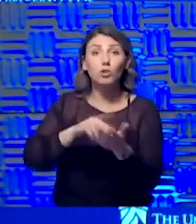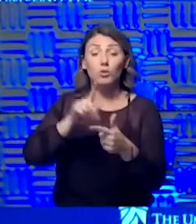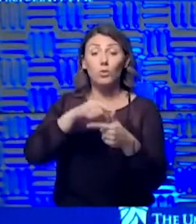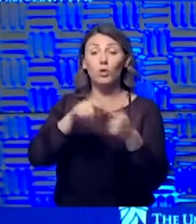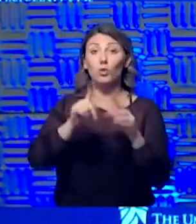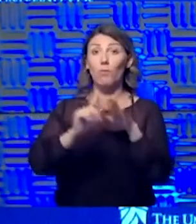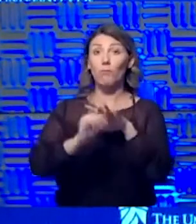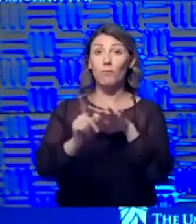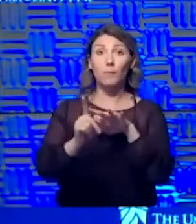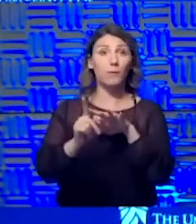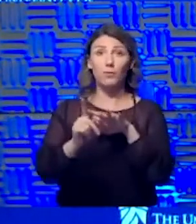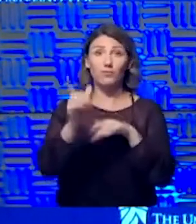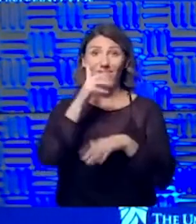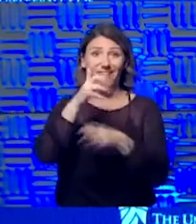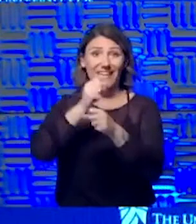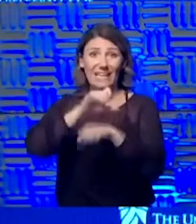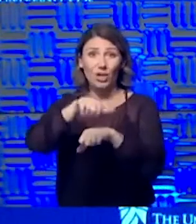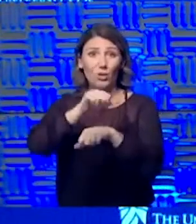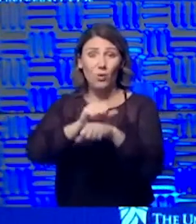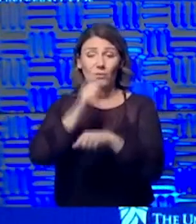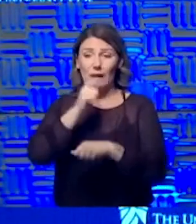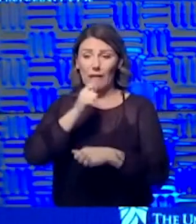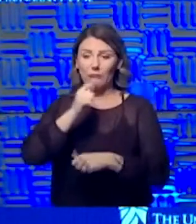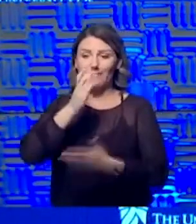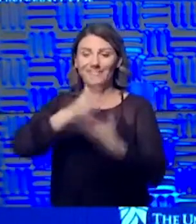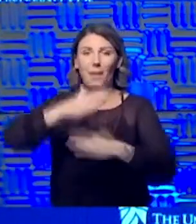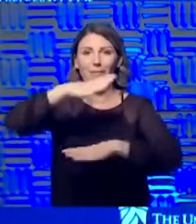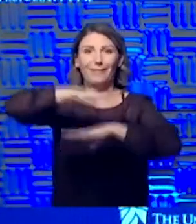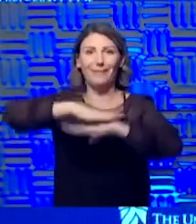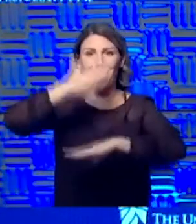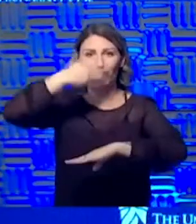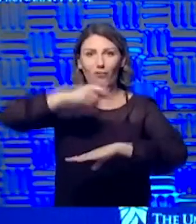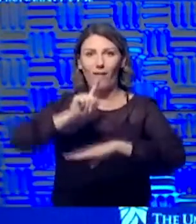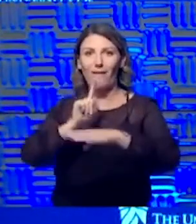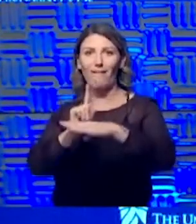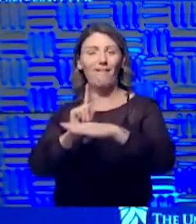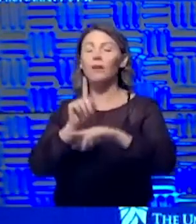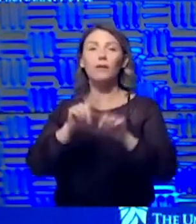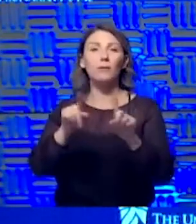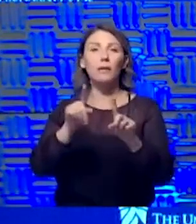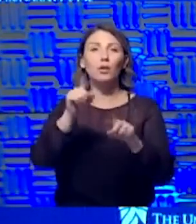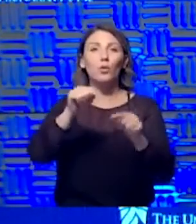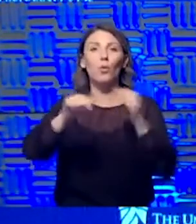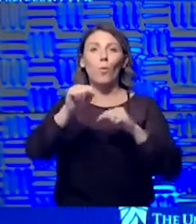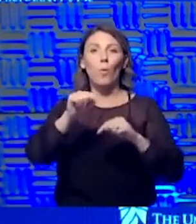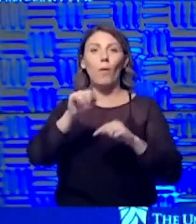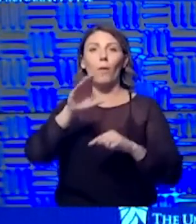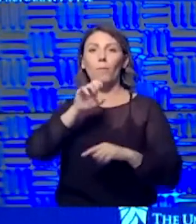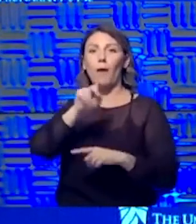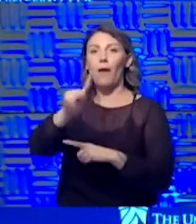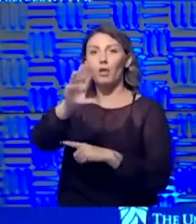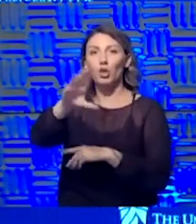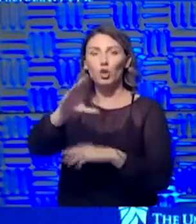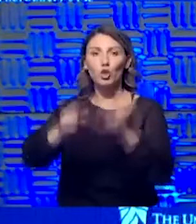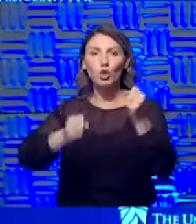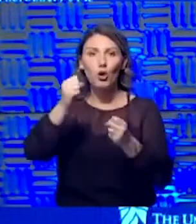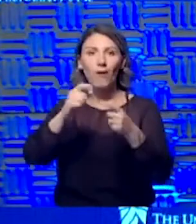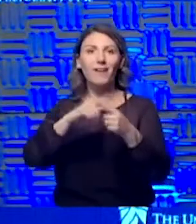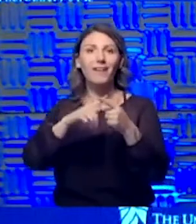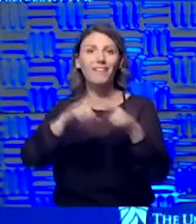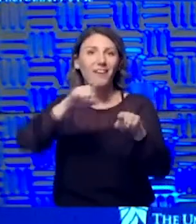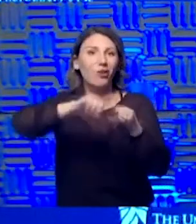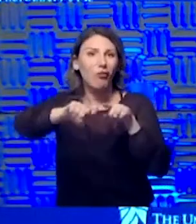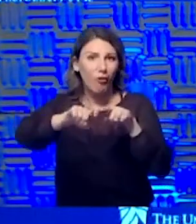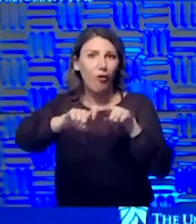exit, you won't get your appointment. You won't stop at the desk again. You'll just keep going back to your car, and you'll get a phone call to reschedule your next visit.